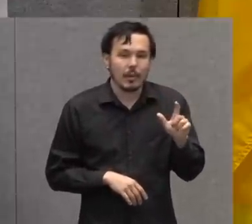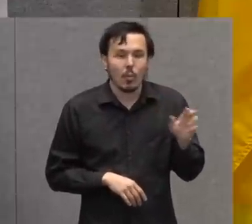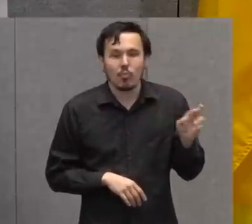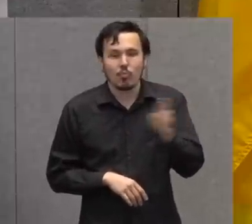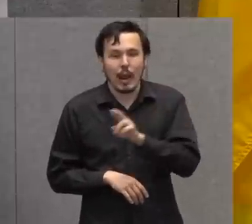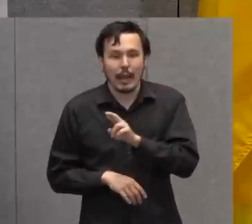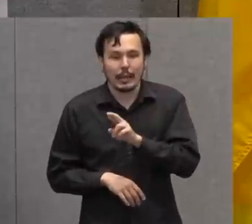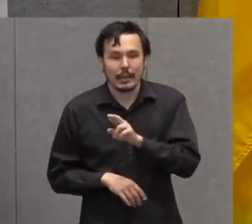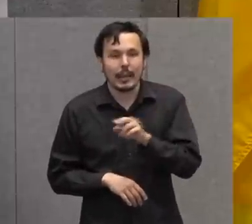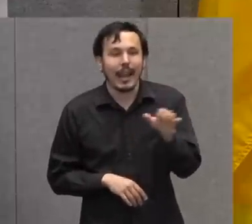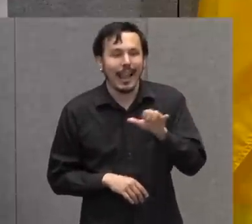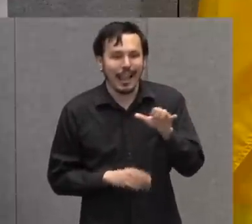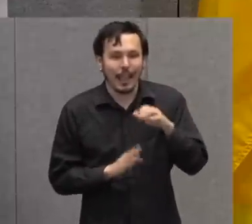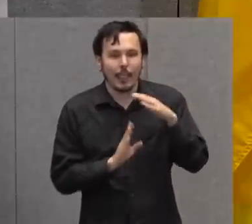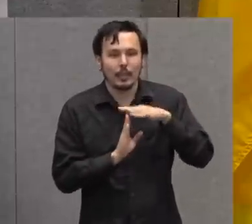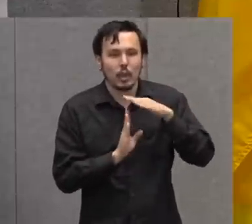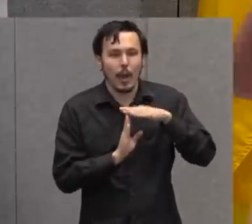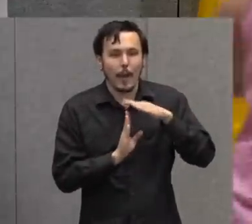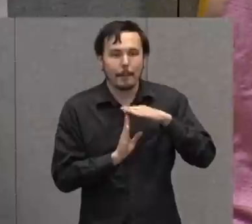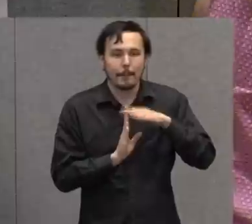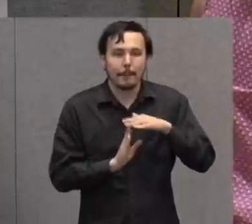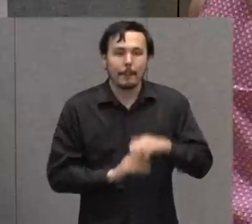and top,